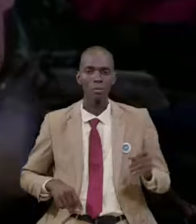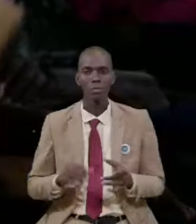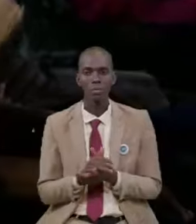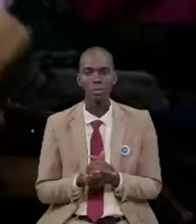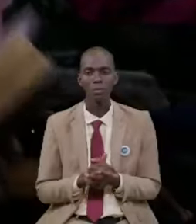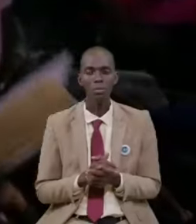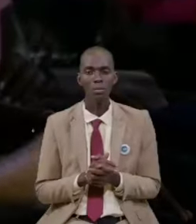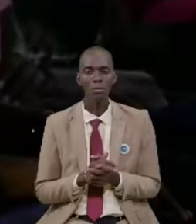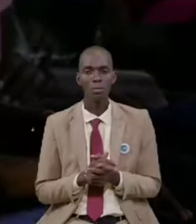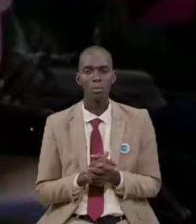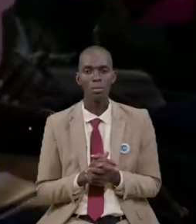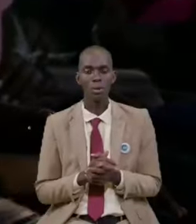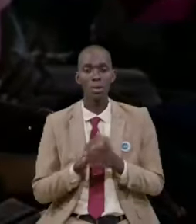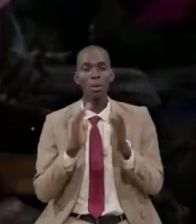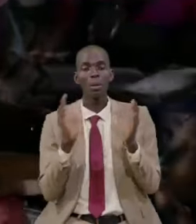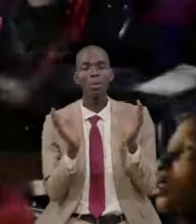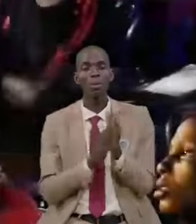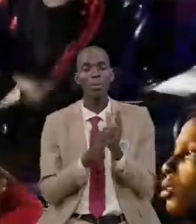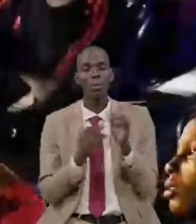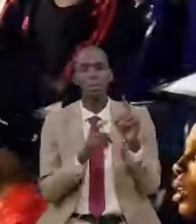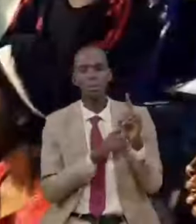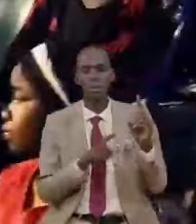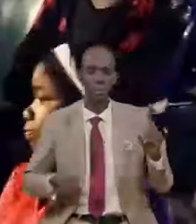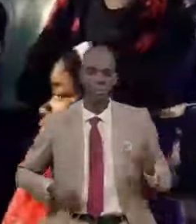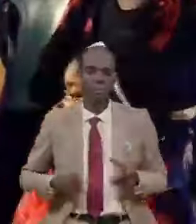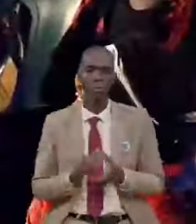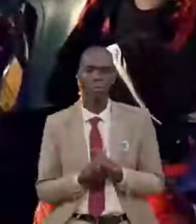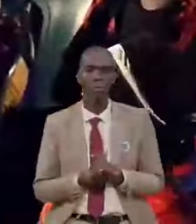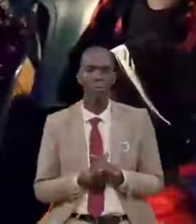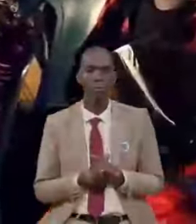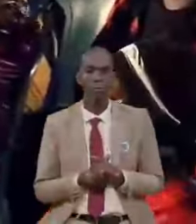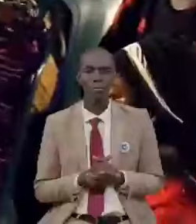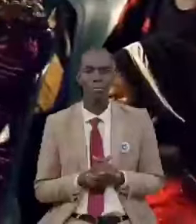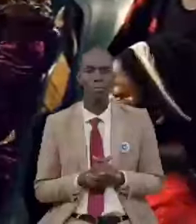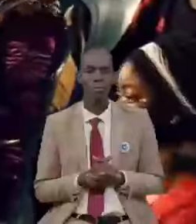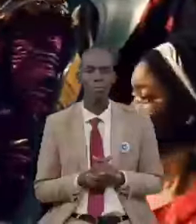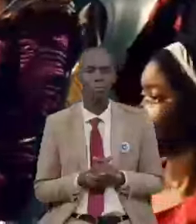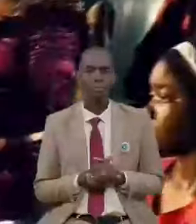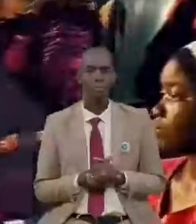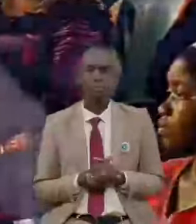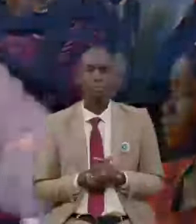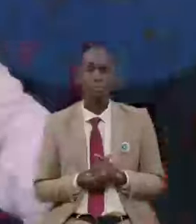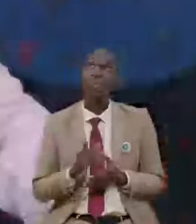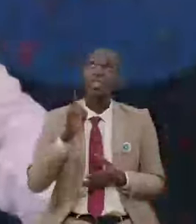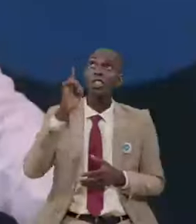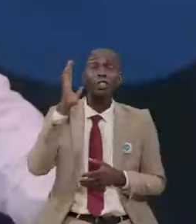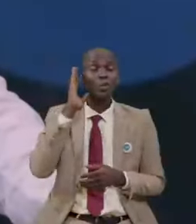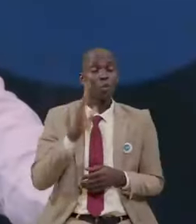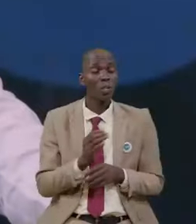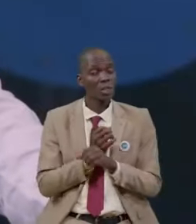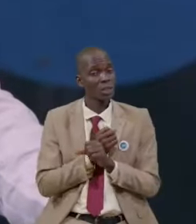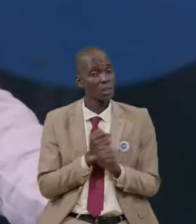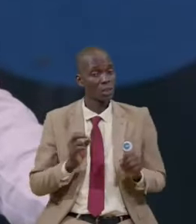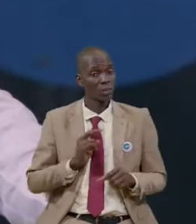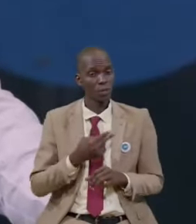I said, praise the Lord. He says, it will save us from sin,